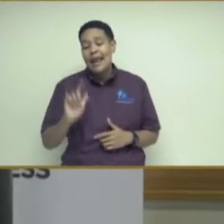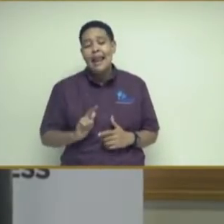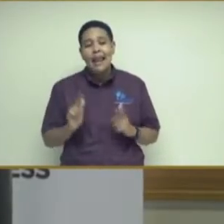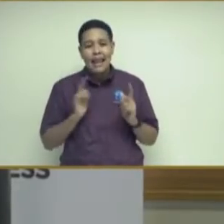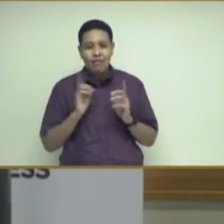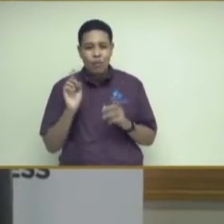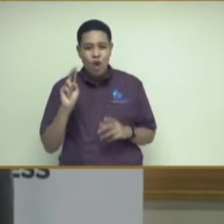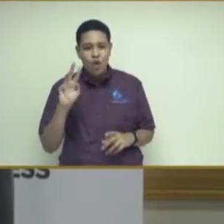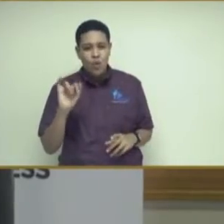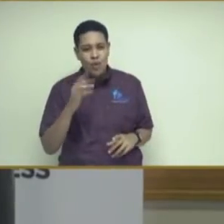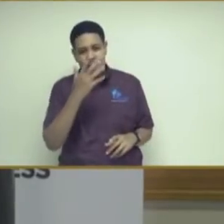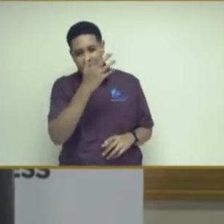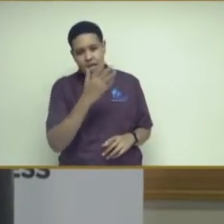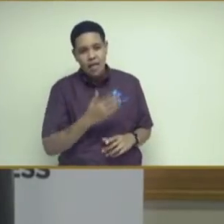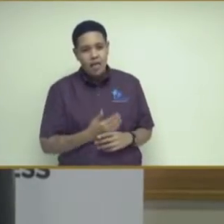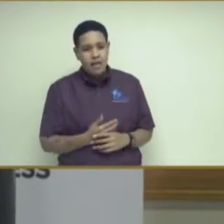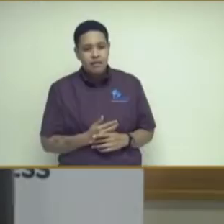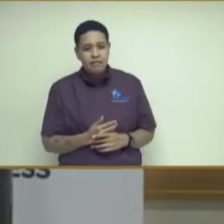group.